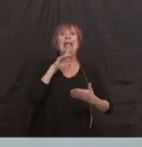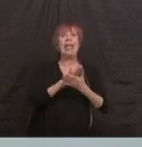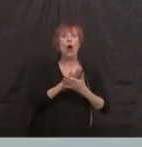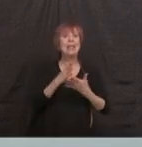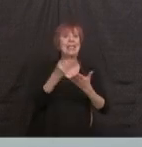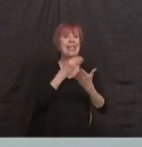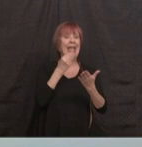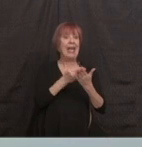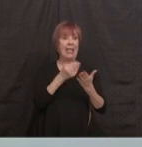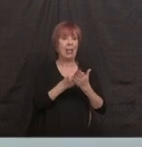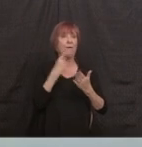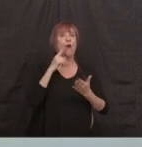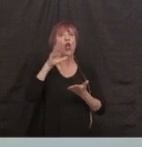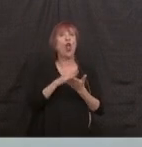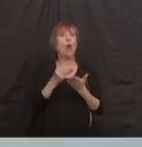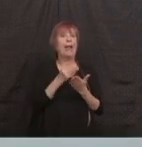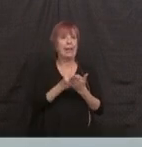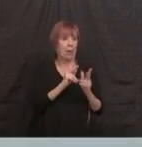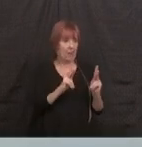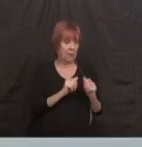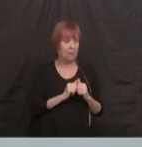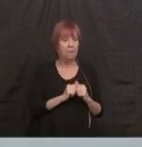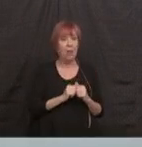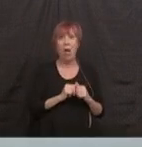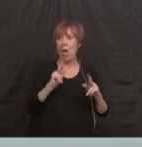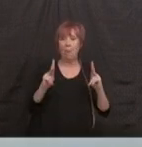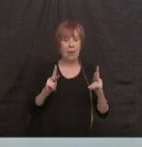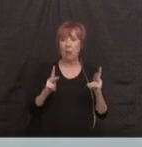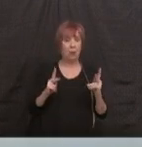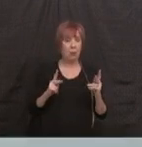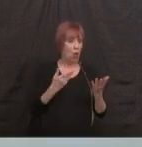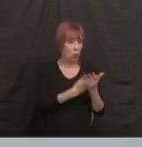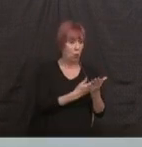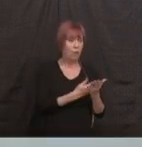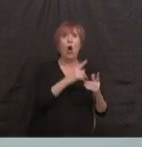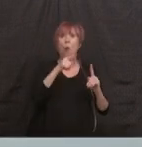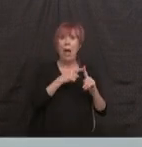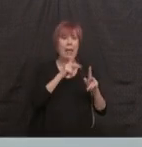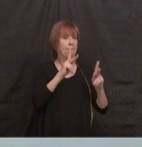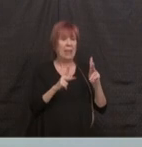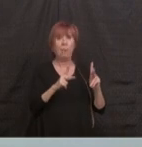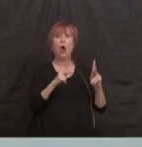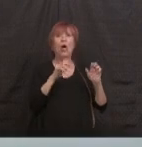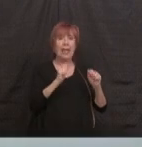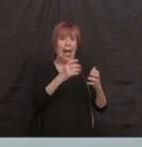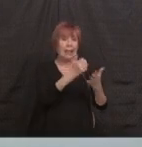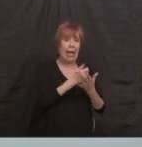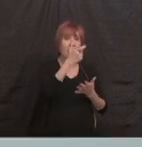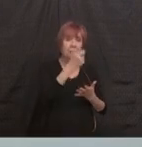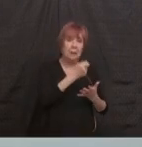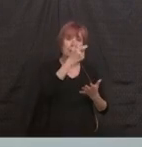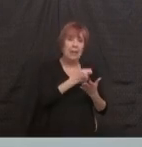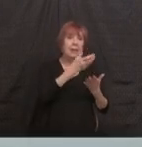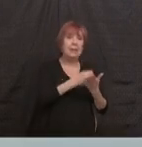for low-income folks. And people have shown when people get a steady amount, a